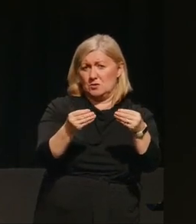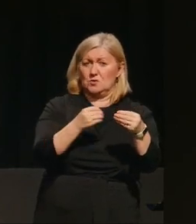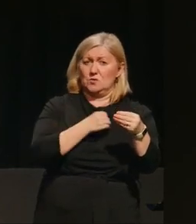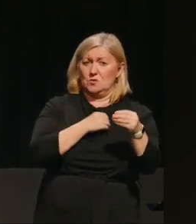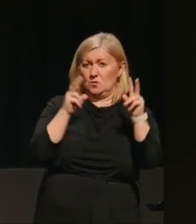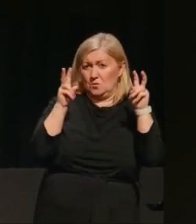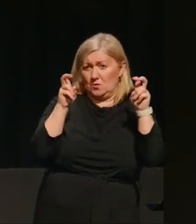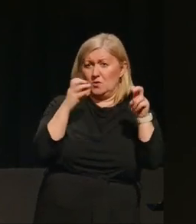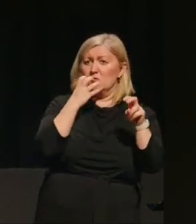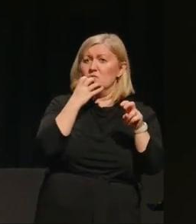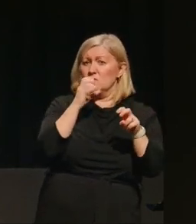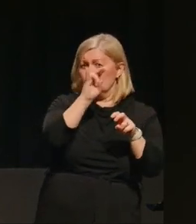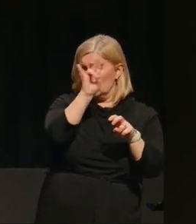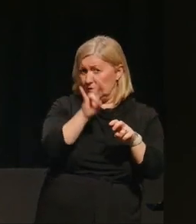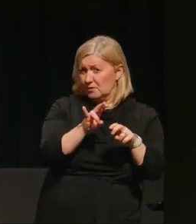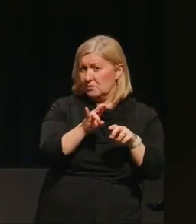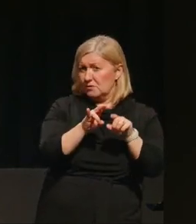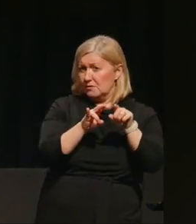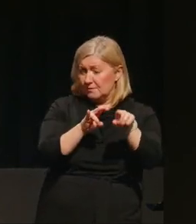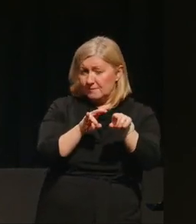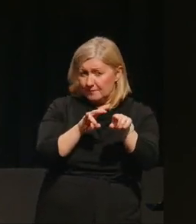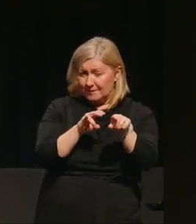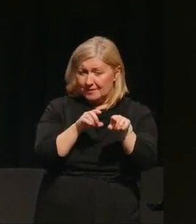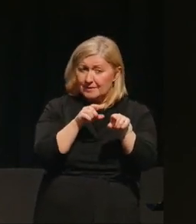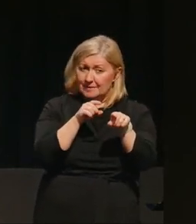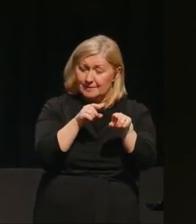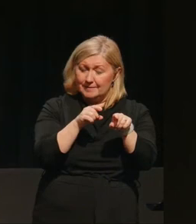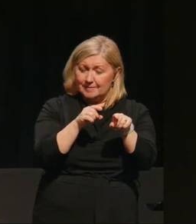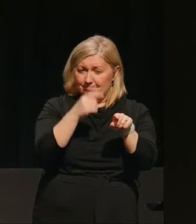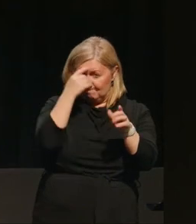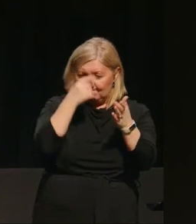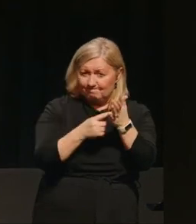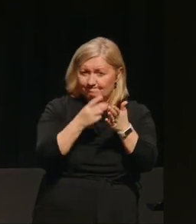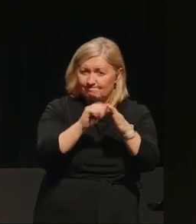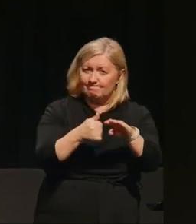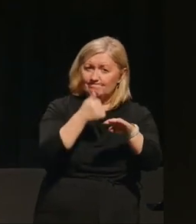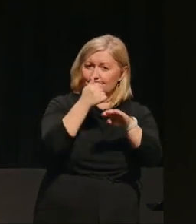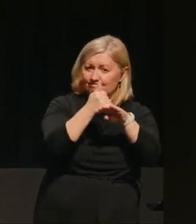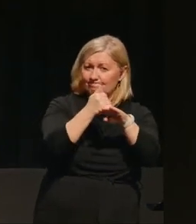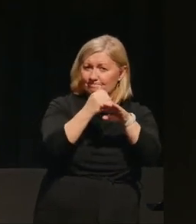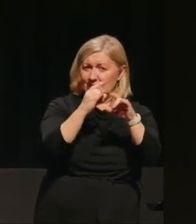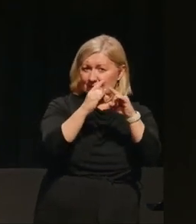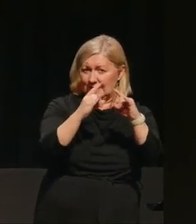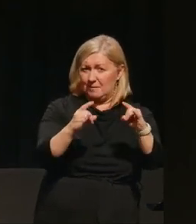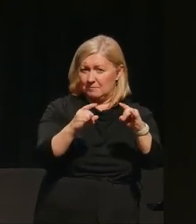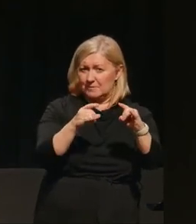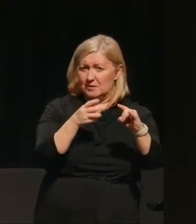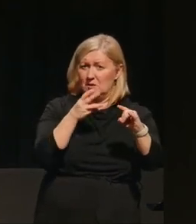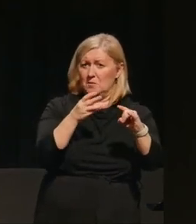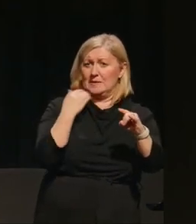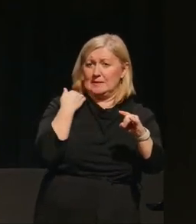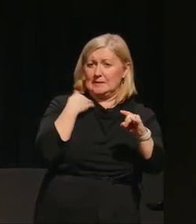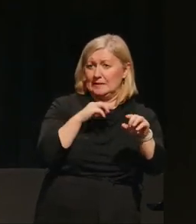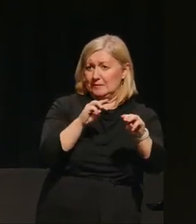Jewish people and other victims would be murdered by poison gas.